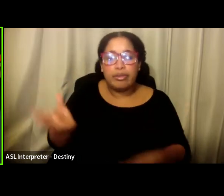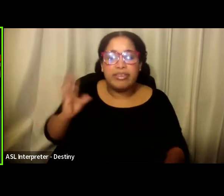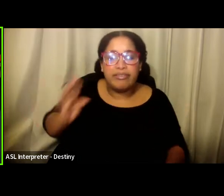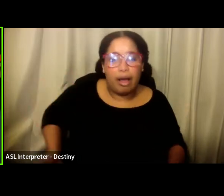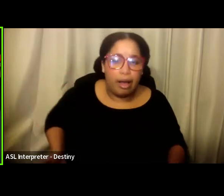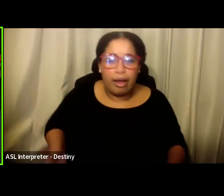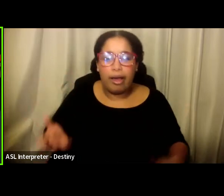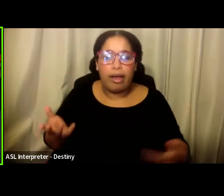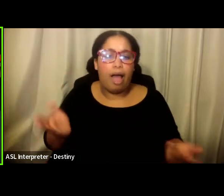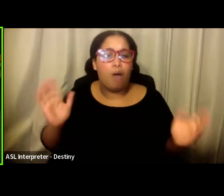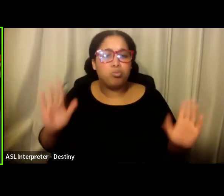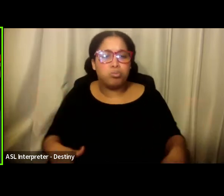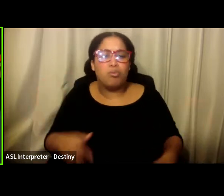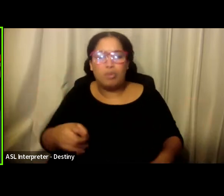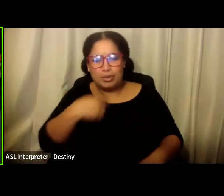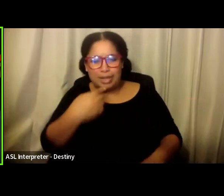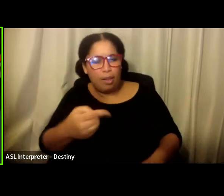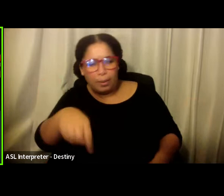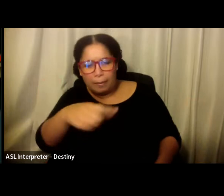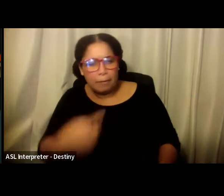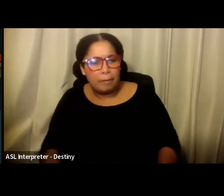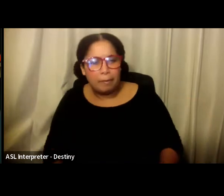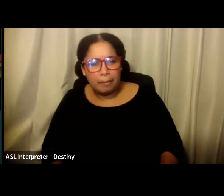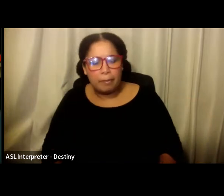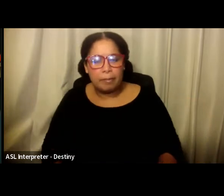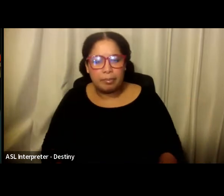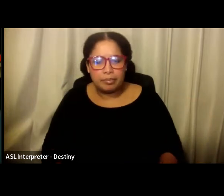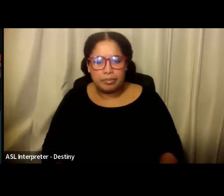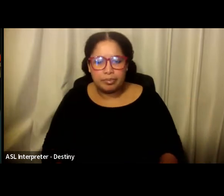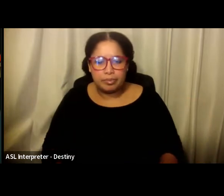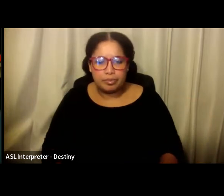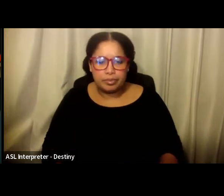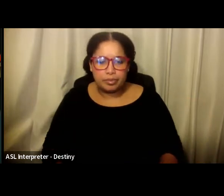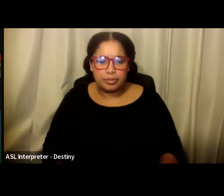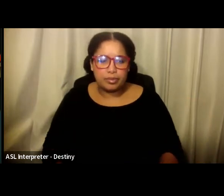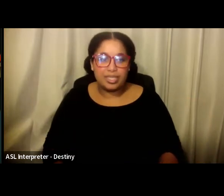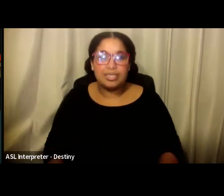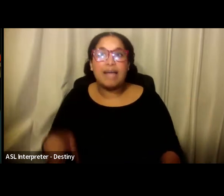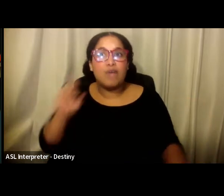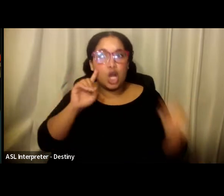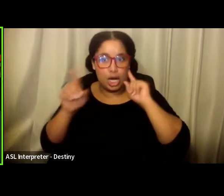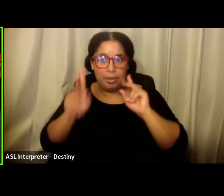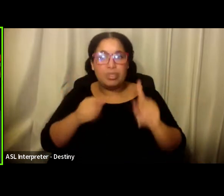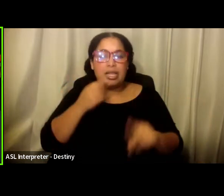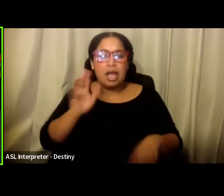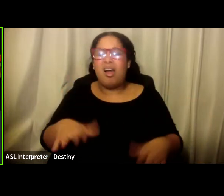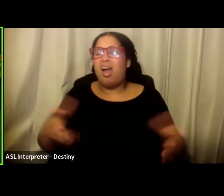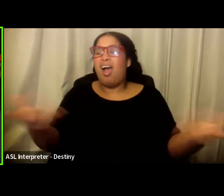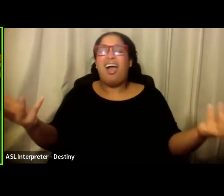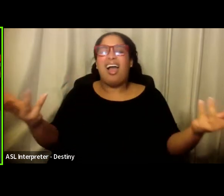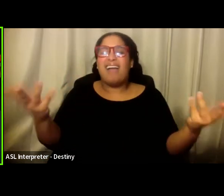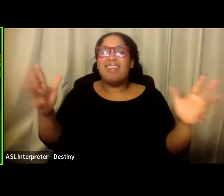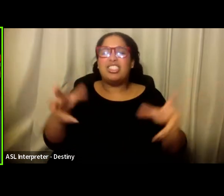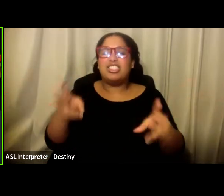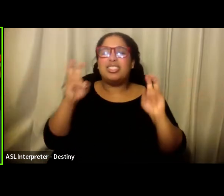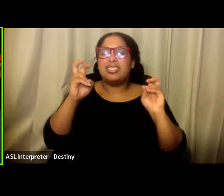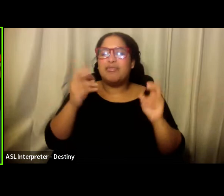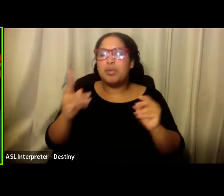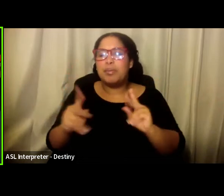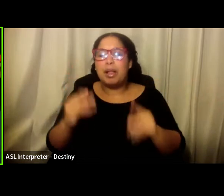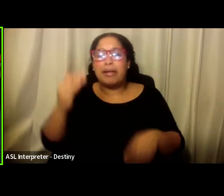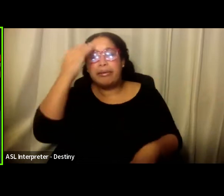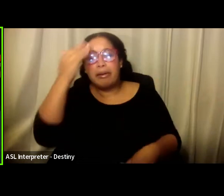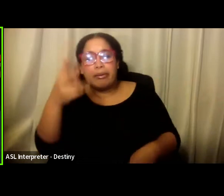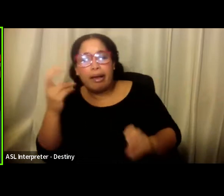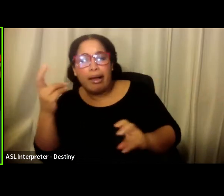And, what do you say to people when they say that? Because I've heard a lot of people say that, oh, yeah, I got it. And a couple of people I know,